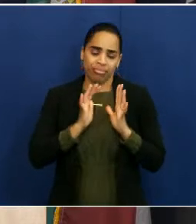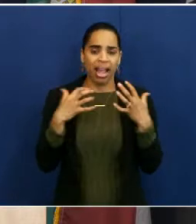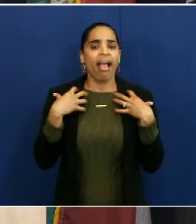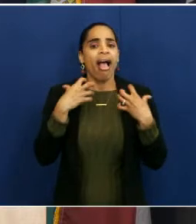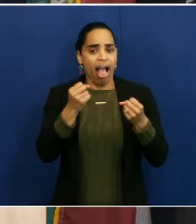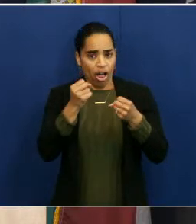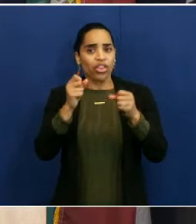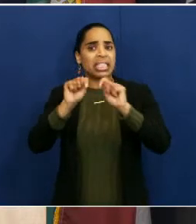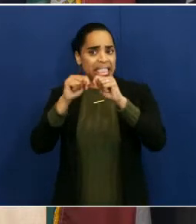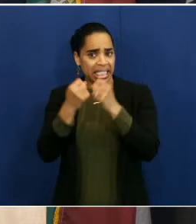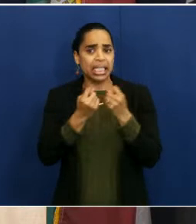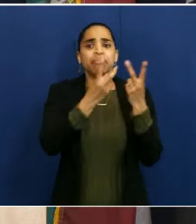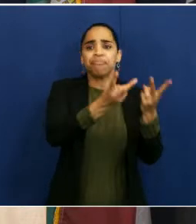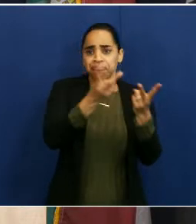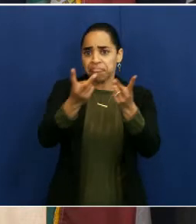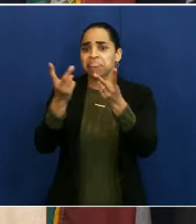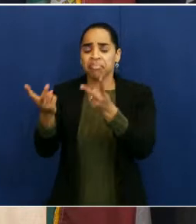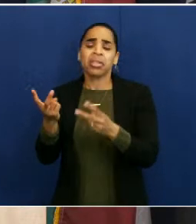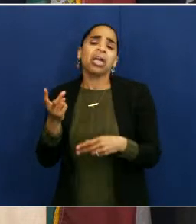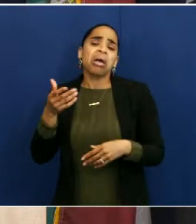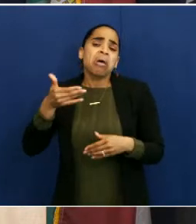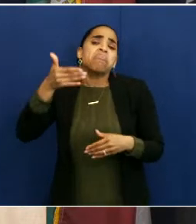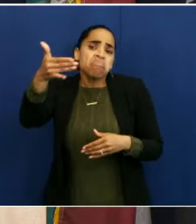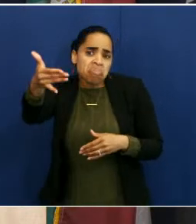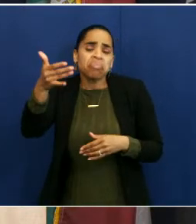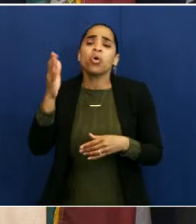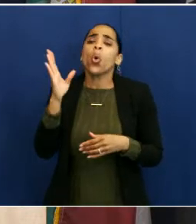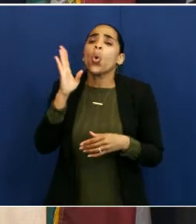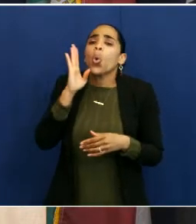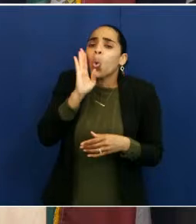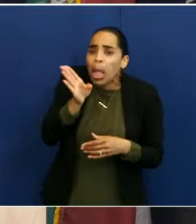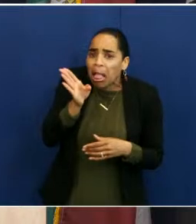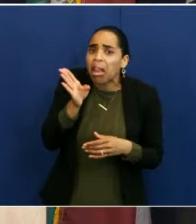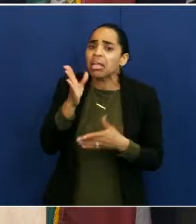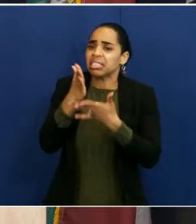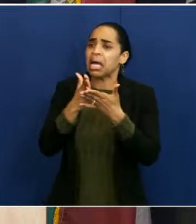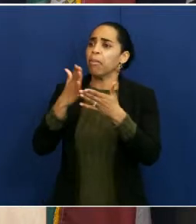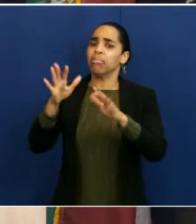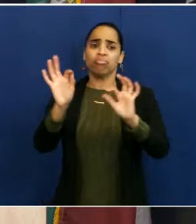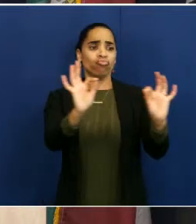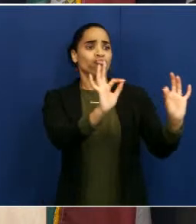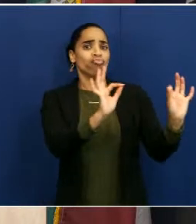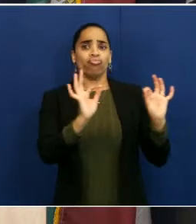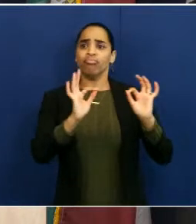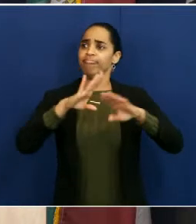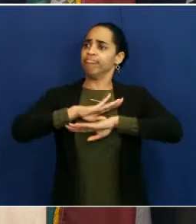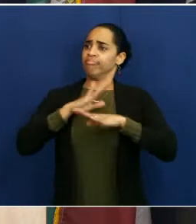excess appointments anywhere. At some point that's going to happen, but we're just not there yet.